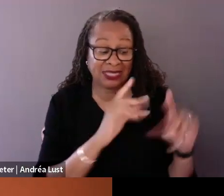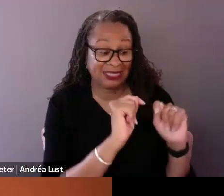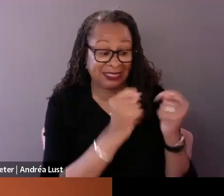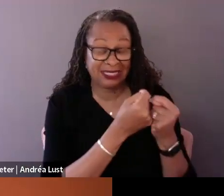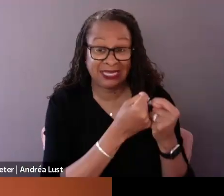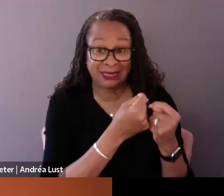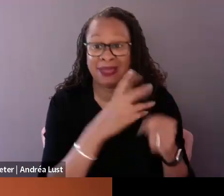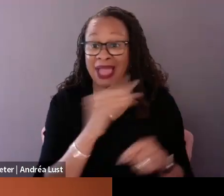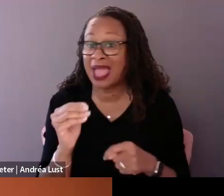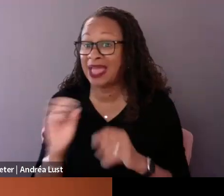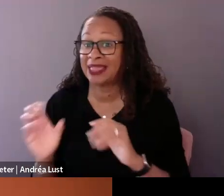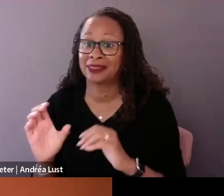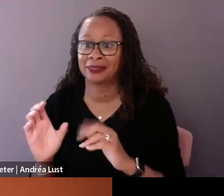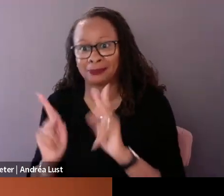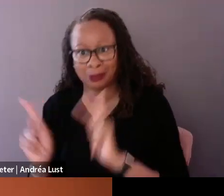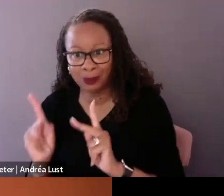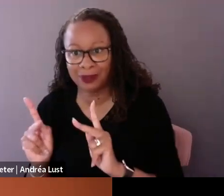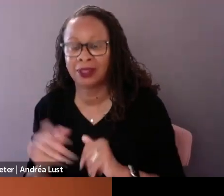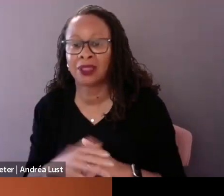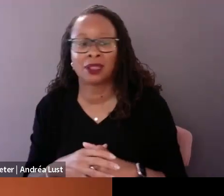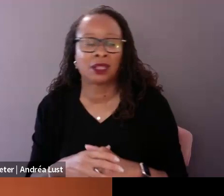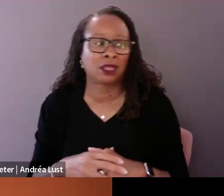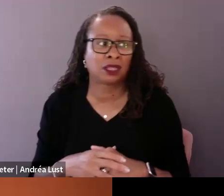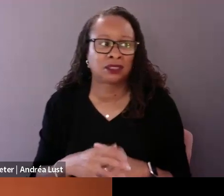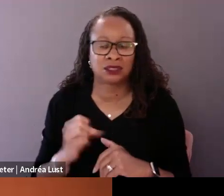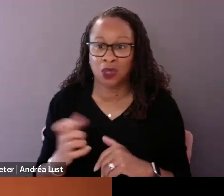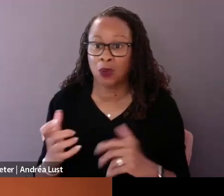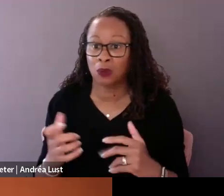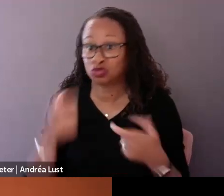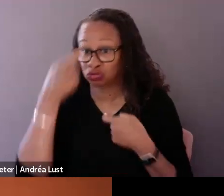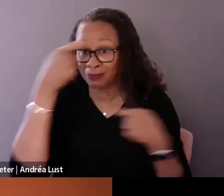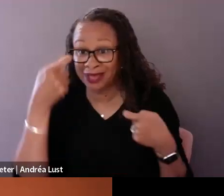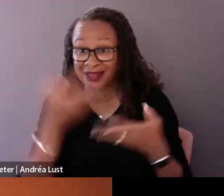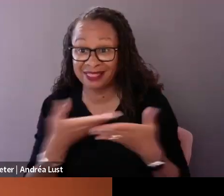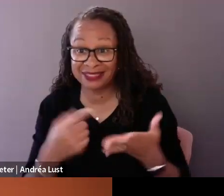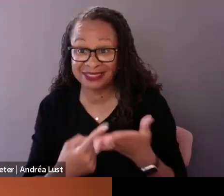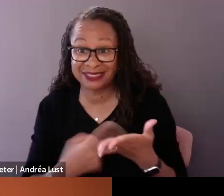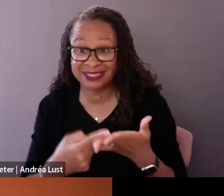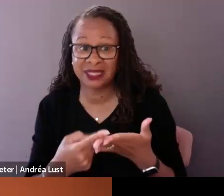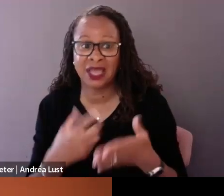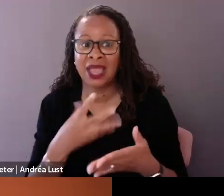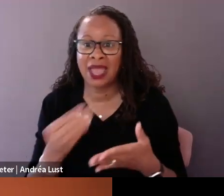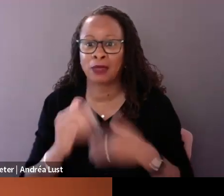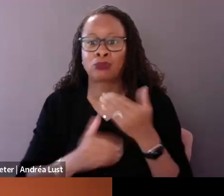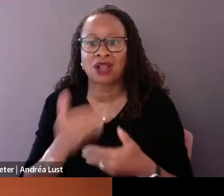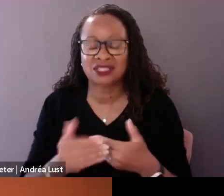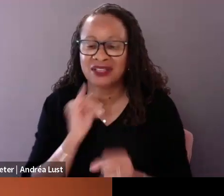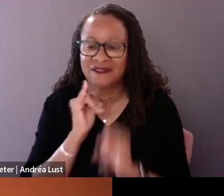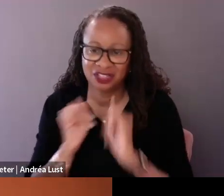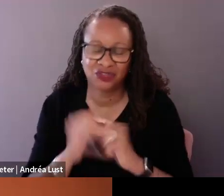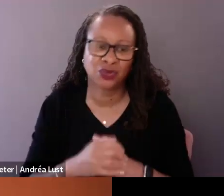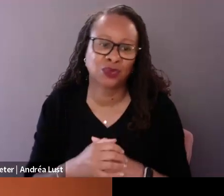because mm-hmm. these were not only traumatic things that were being discussed, but also this process of being interviewed was